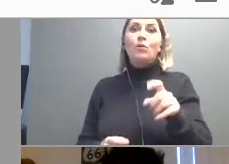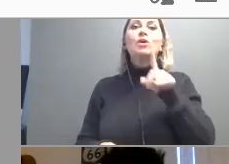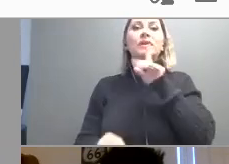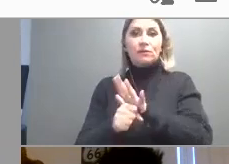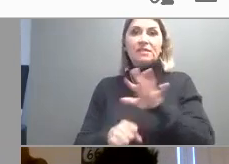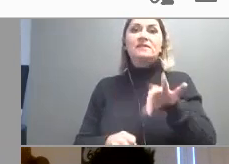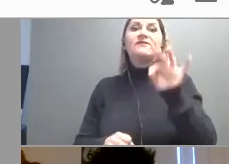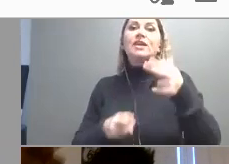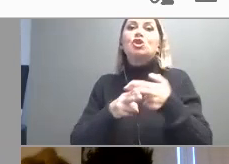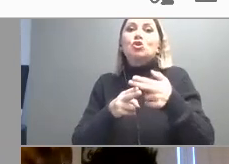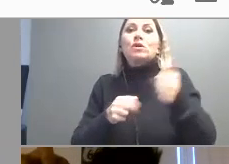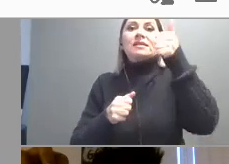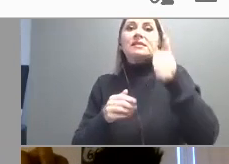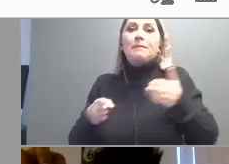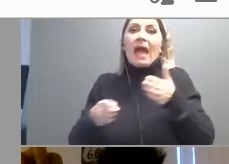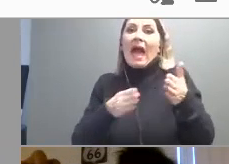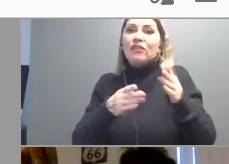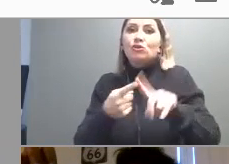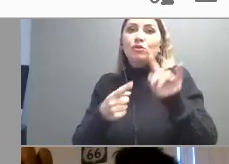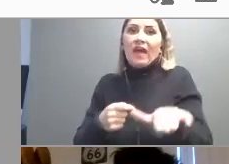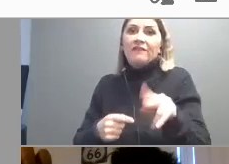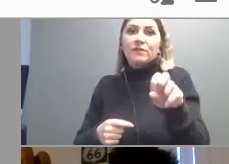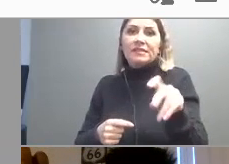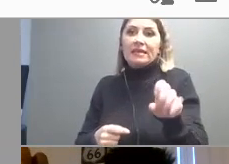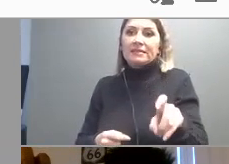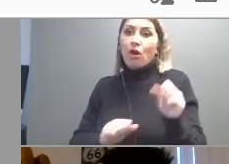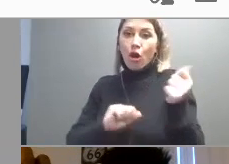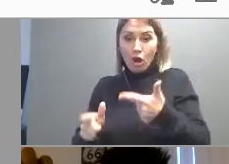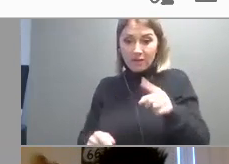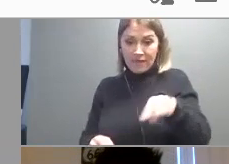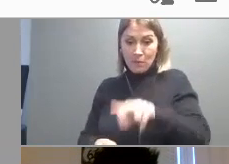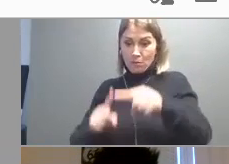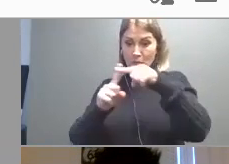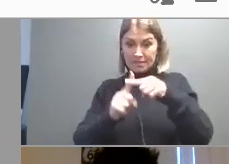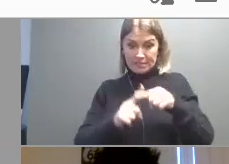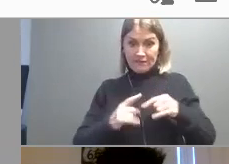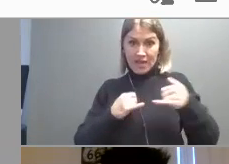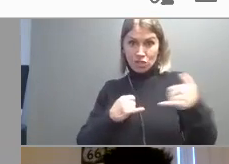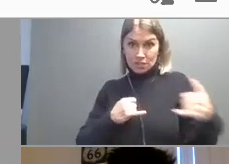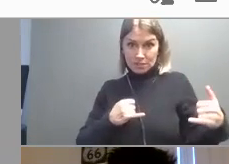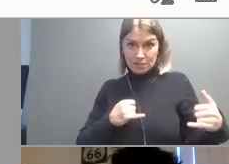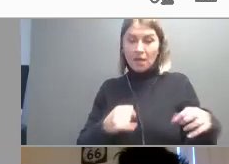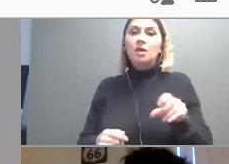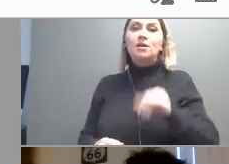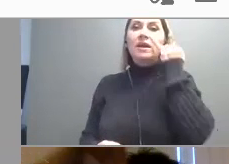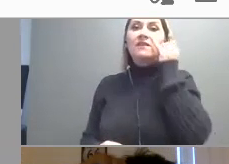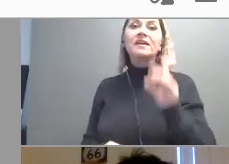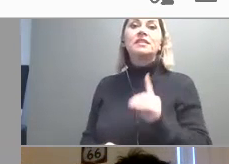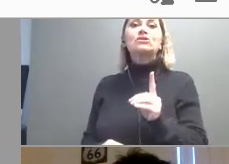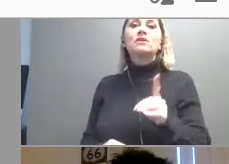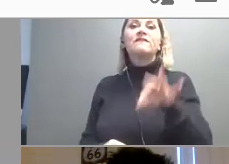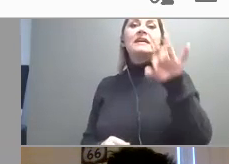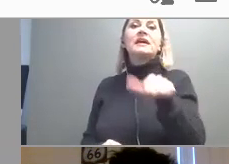the shortest path from the source to that vertex, right? Because all of them are positive edges. So if Dijkstra finds